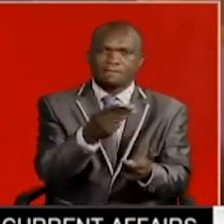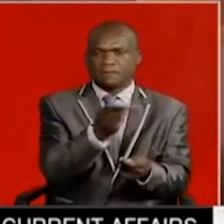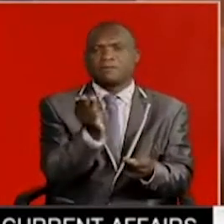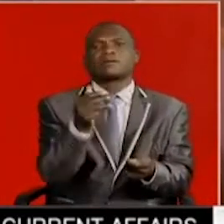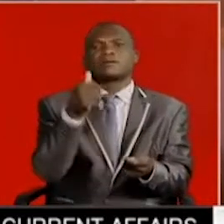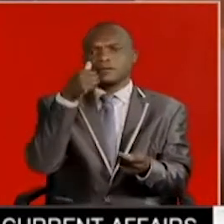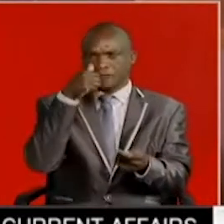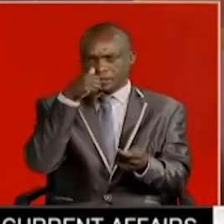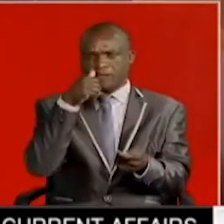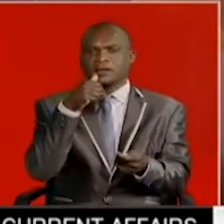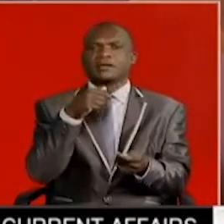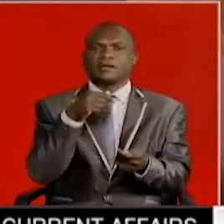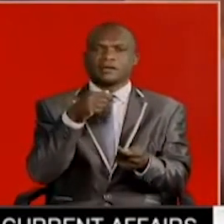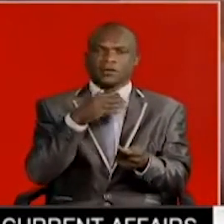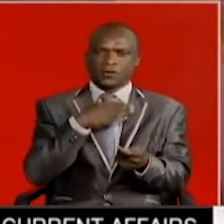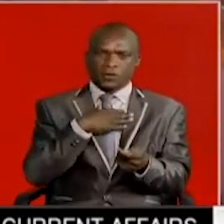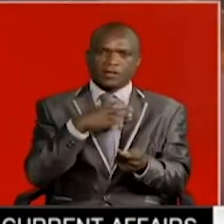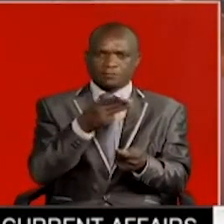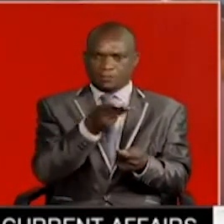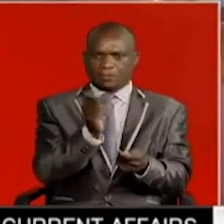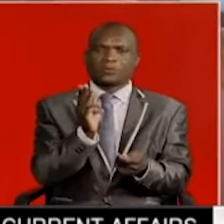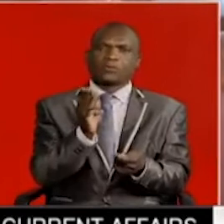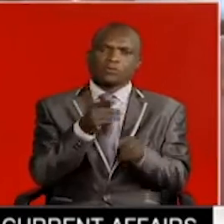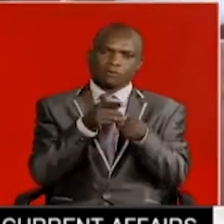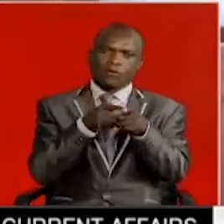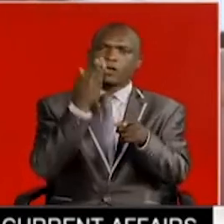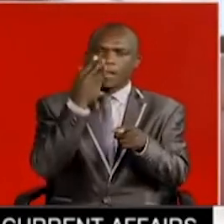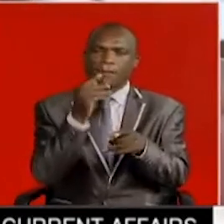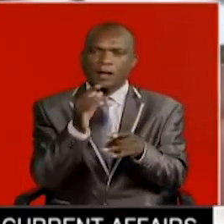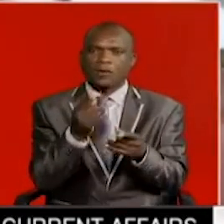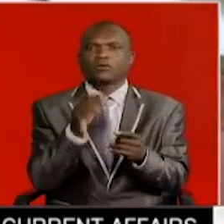to all eligible populations.